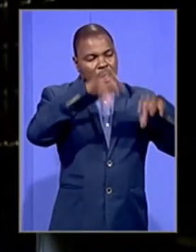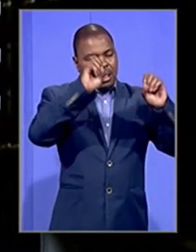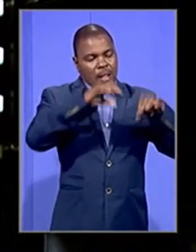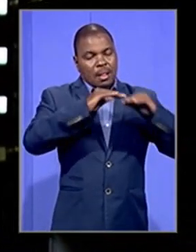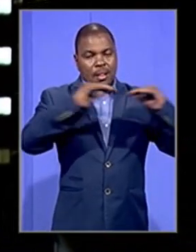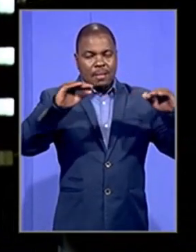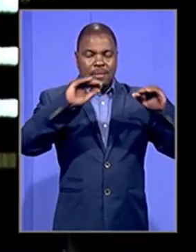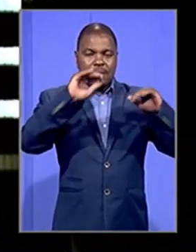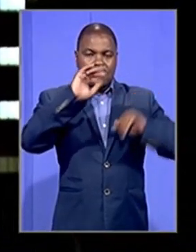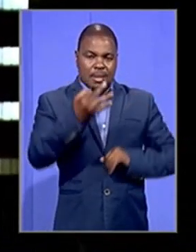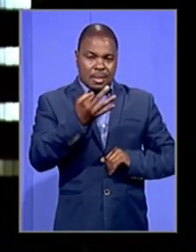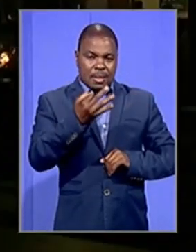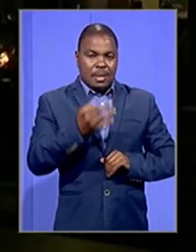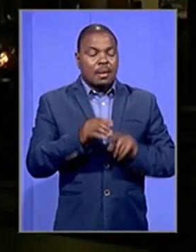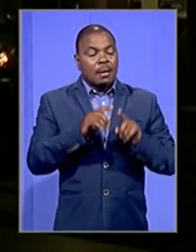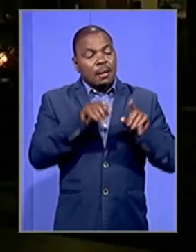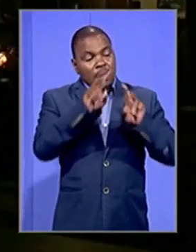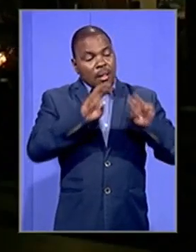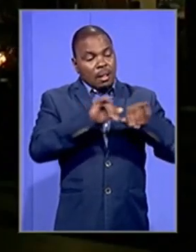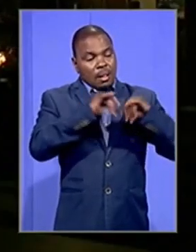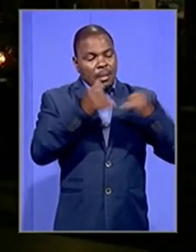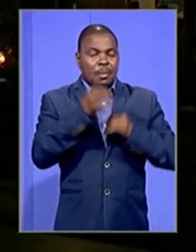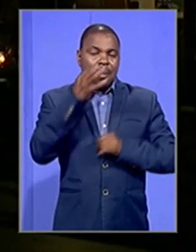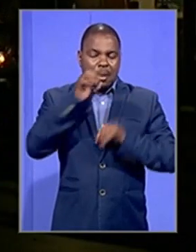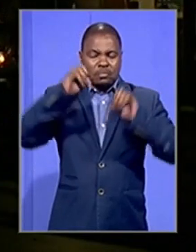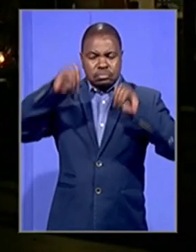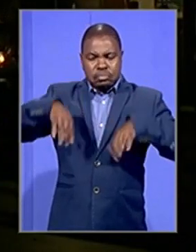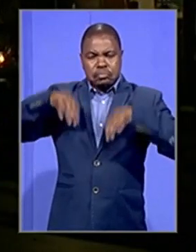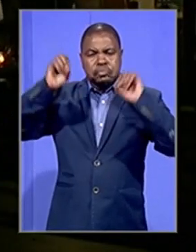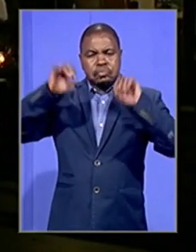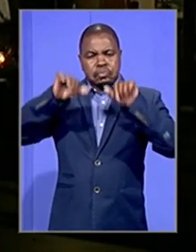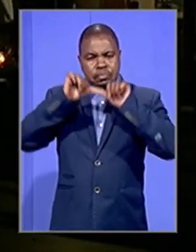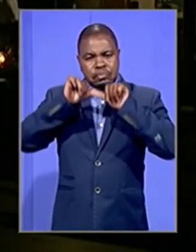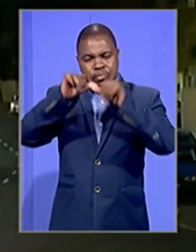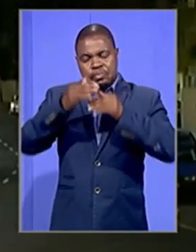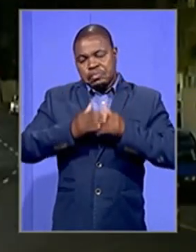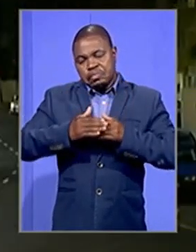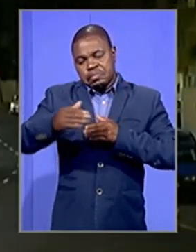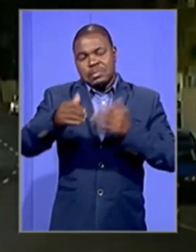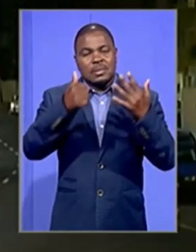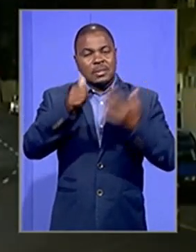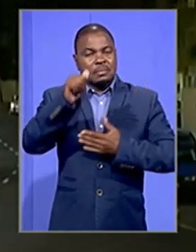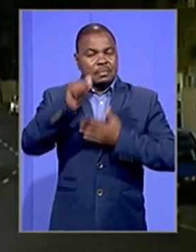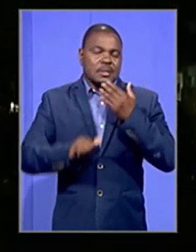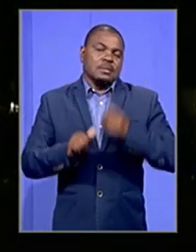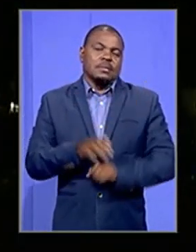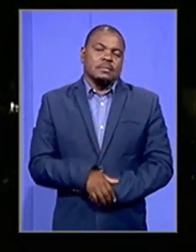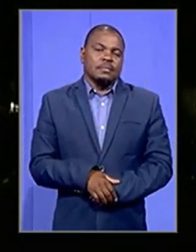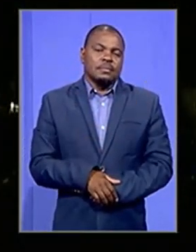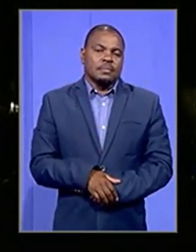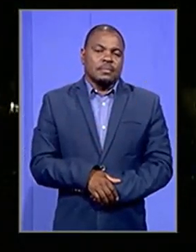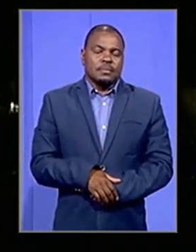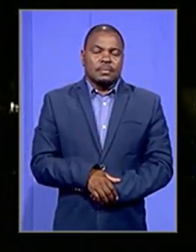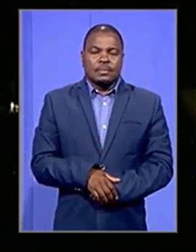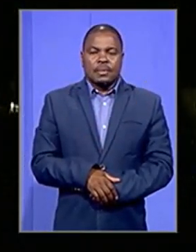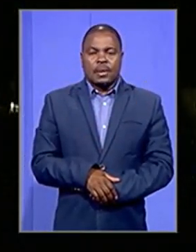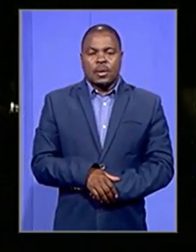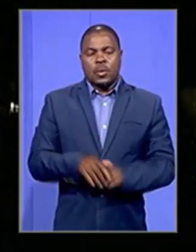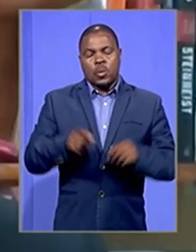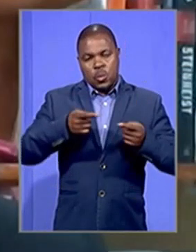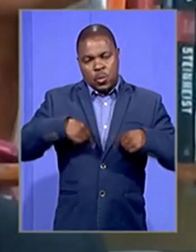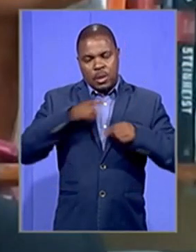boraro. Eskom ya re kgaogo ya gangwe le gape ya motlakase e tla tswelela sebaka sa dikgwedi di le 6 tse di tlang. We've been issuing